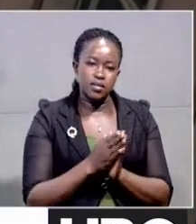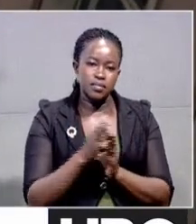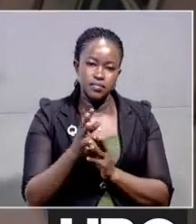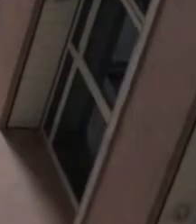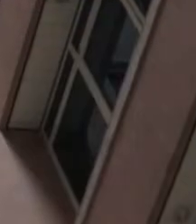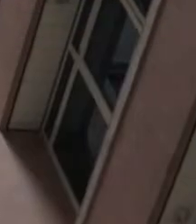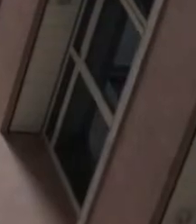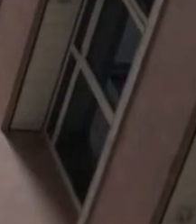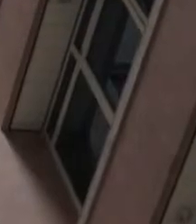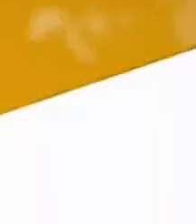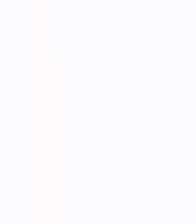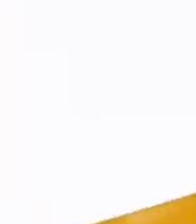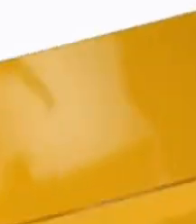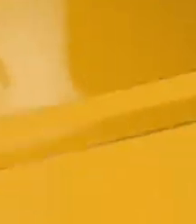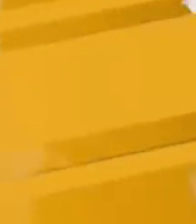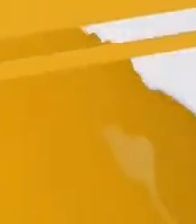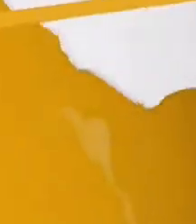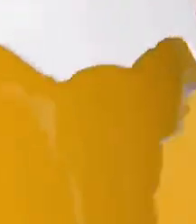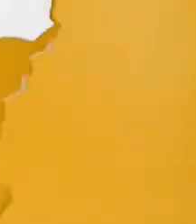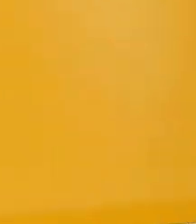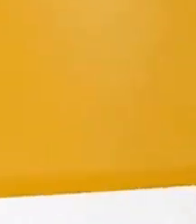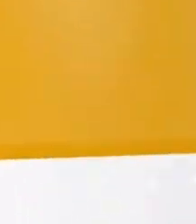News.